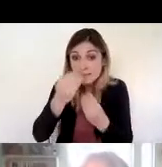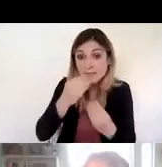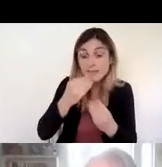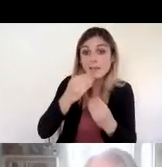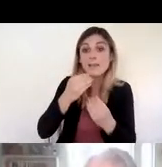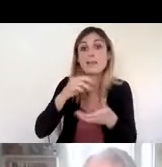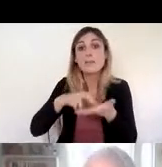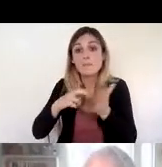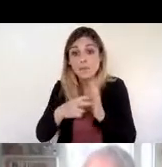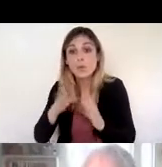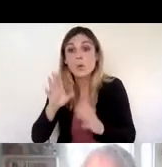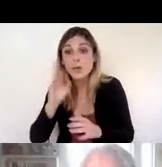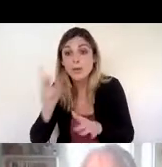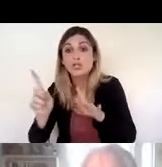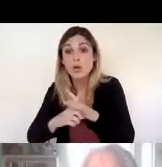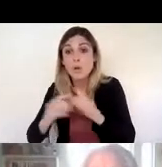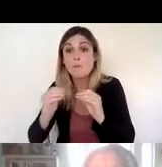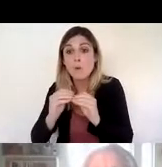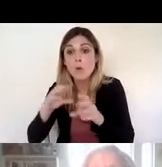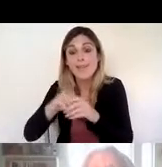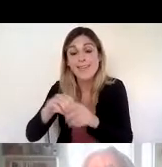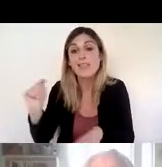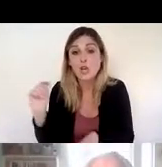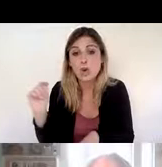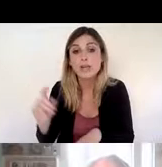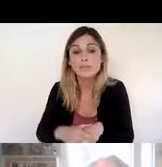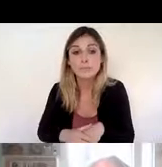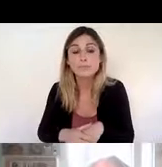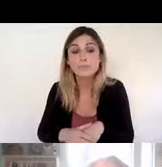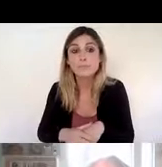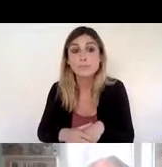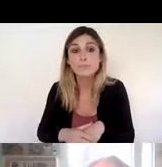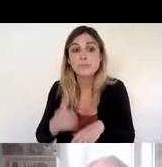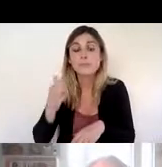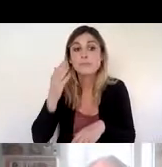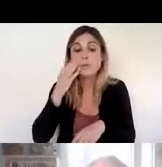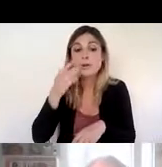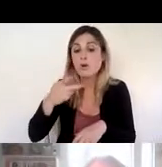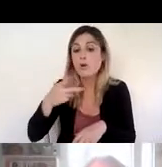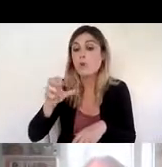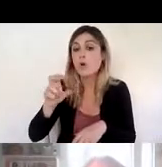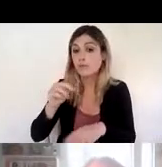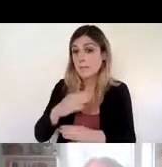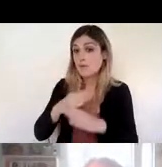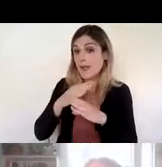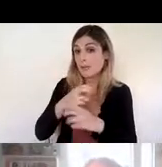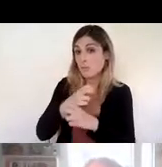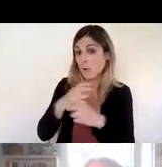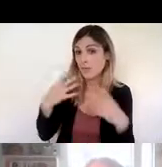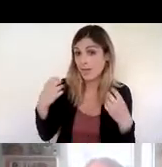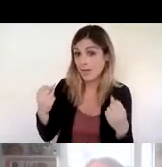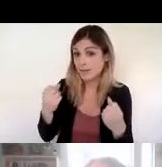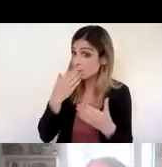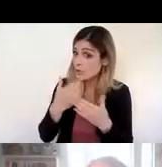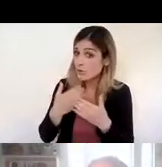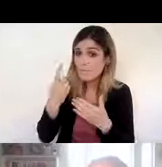higher protein diets because of that absorption. What we know about protein now is that it protects bone health. It is good for bones. It improves